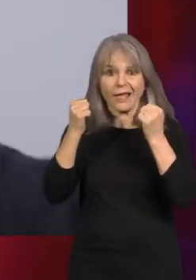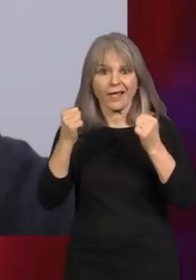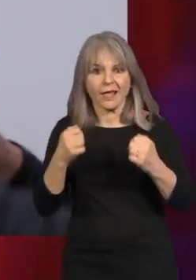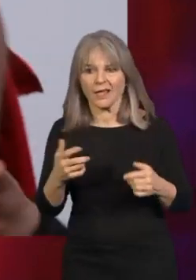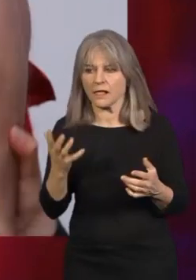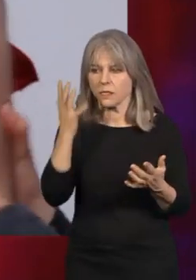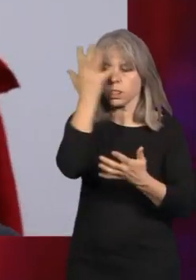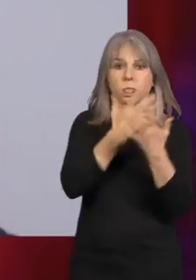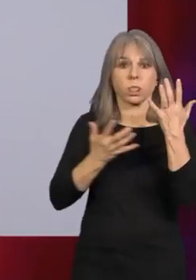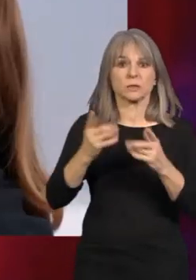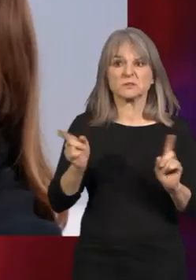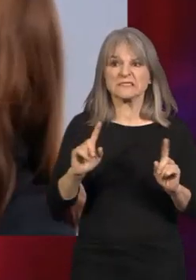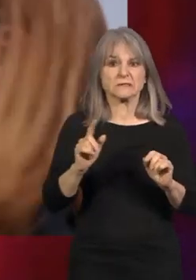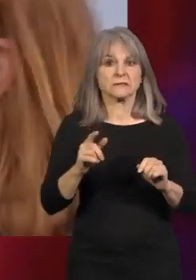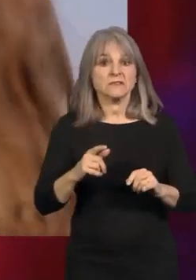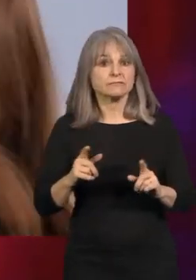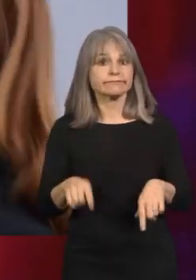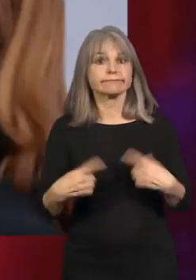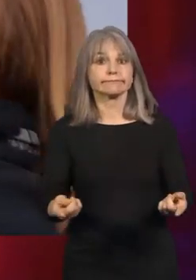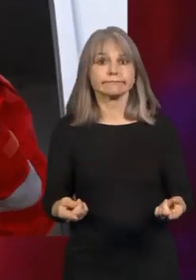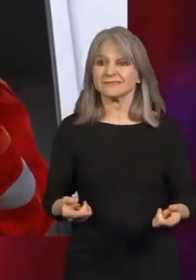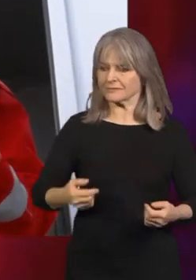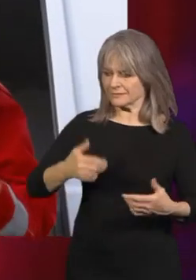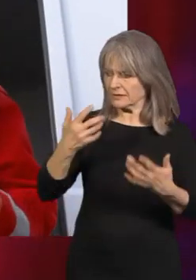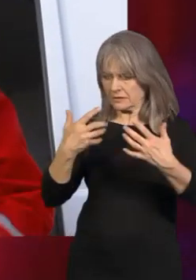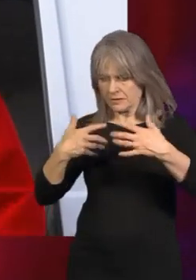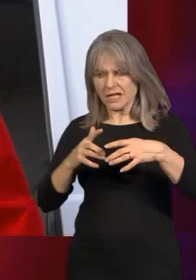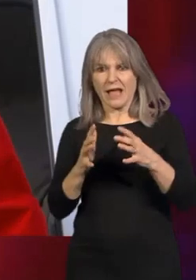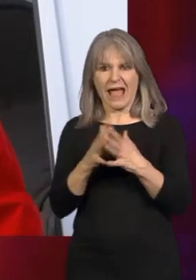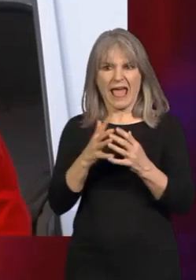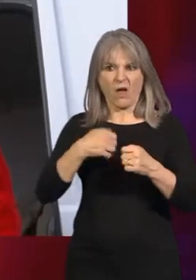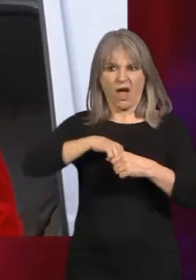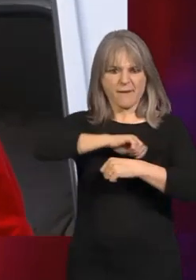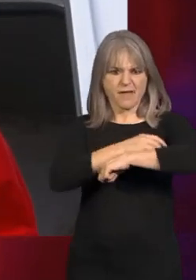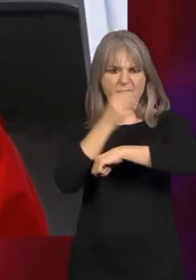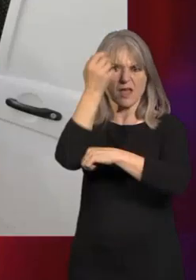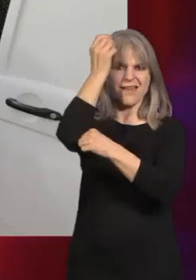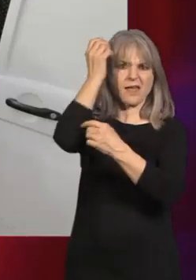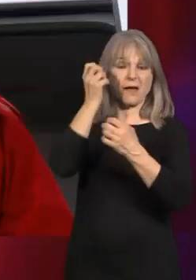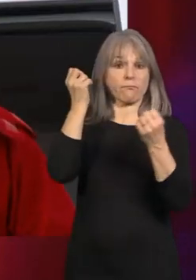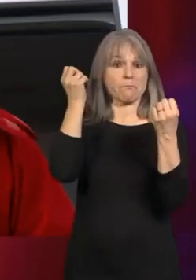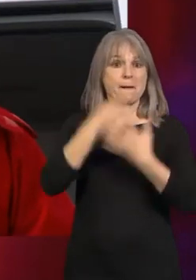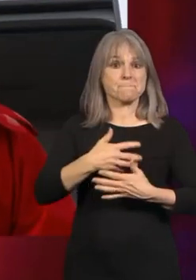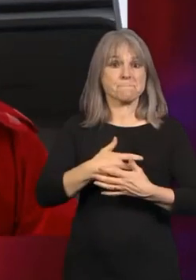Where's the armhole? Let me tell you, I think it's probably better just to eat loads of salt. You